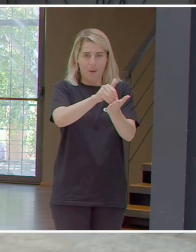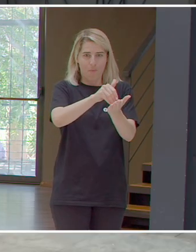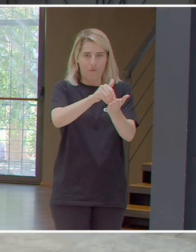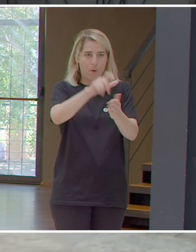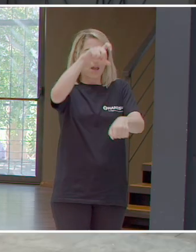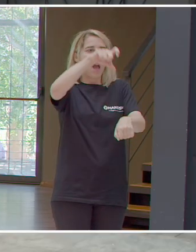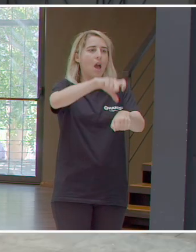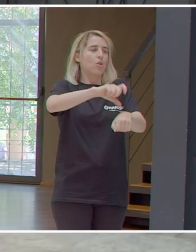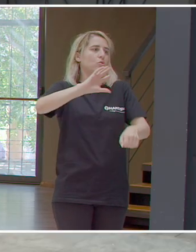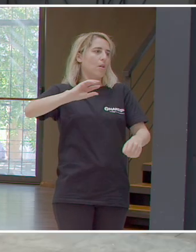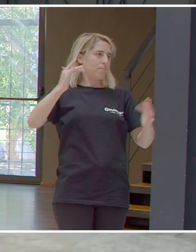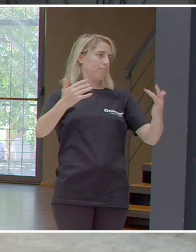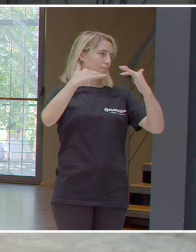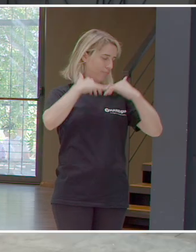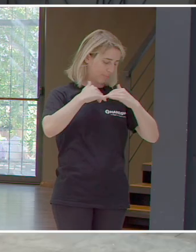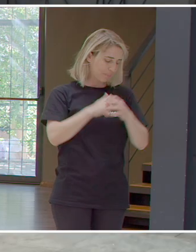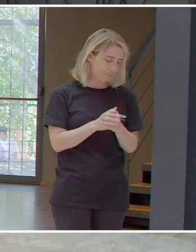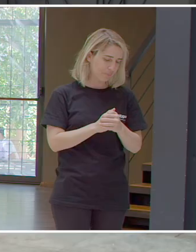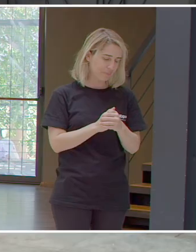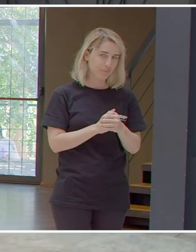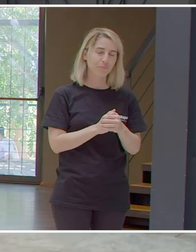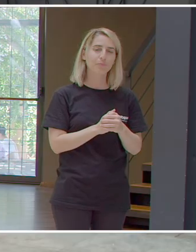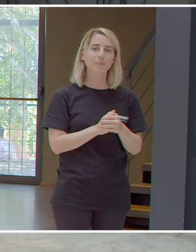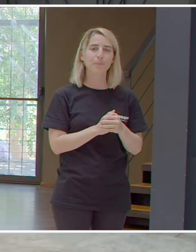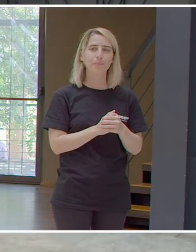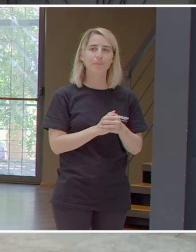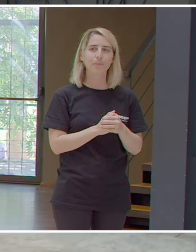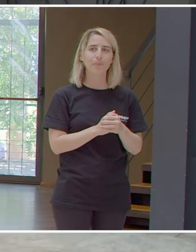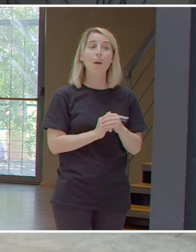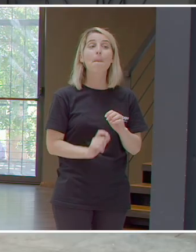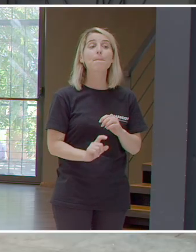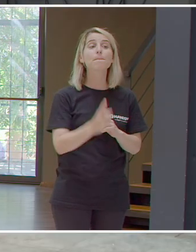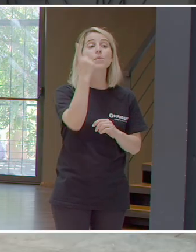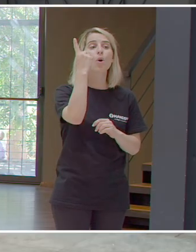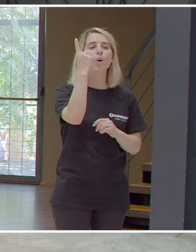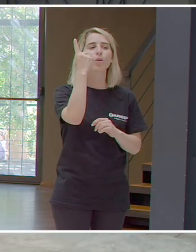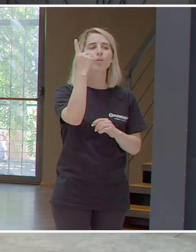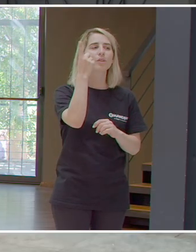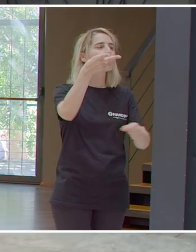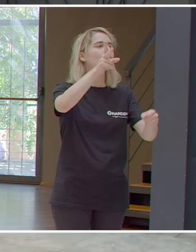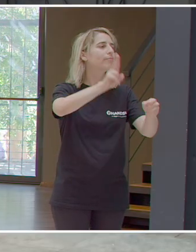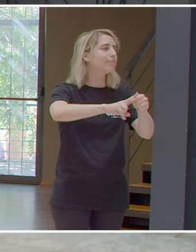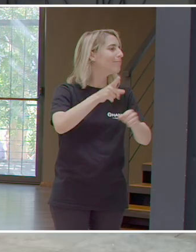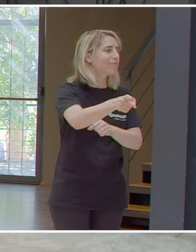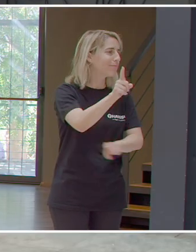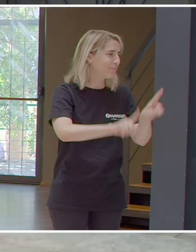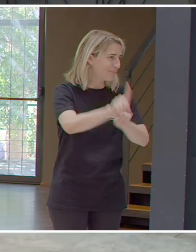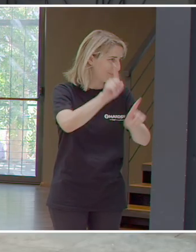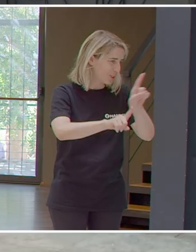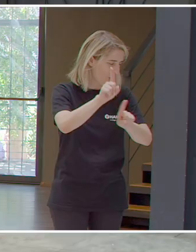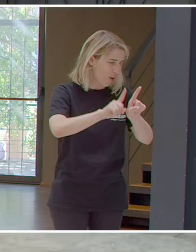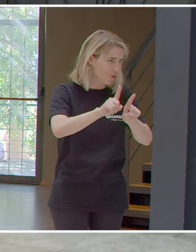sick. So let's dive into it. So the #1 killer worldwide is not the